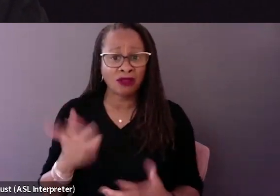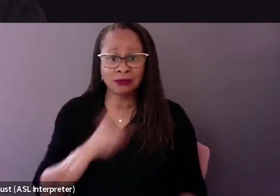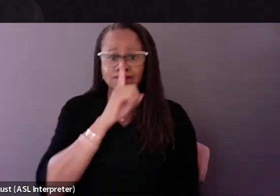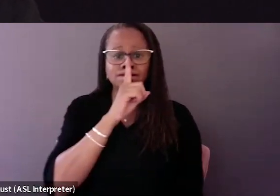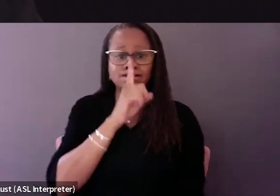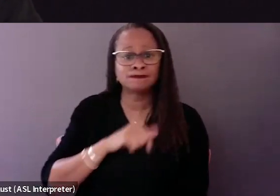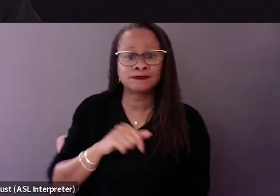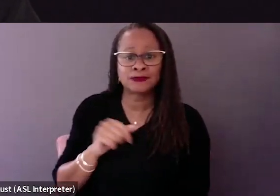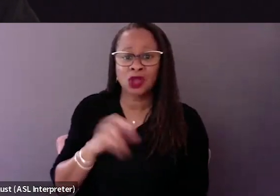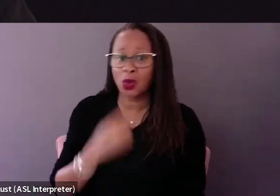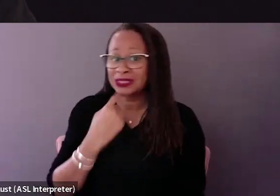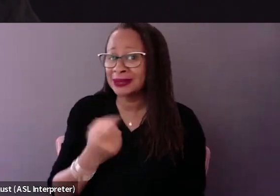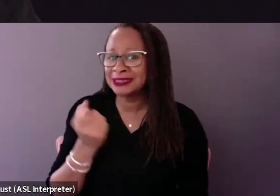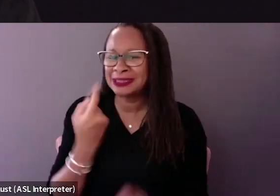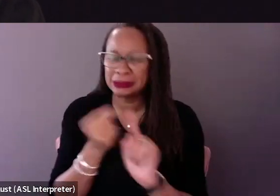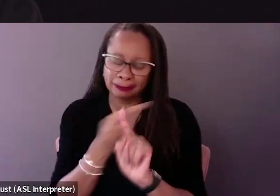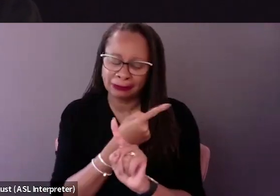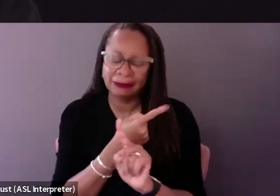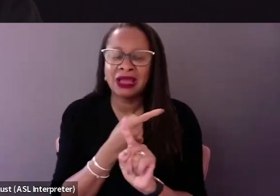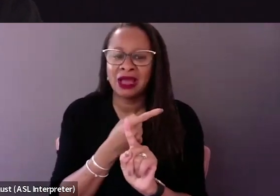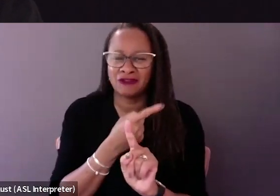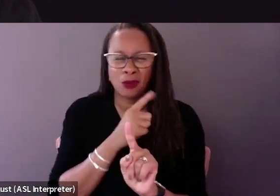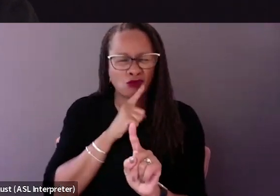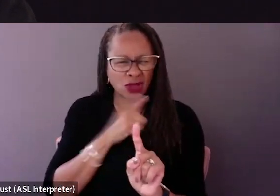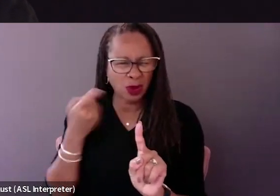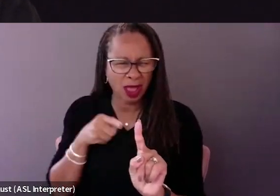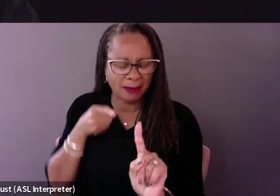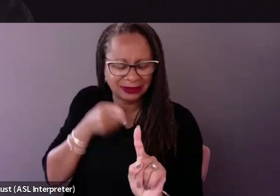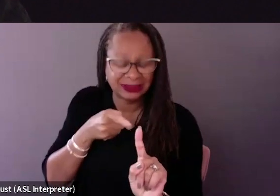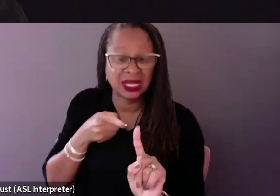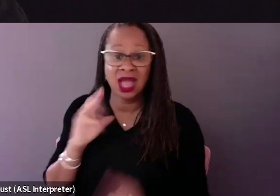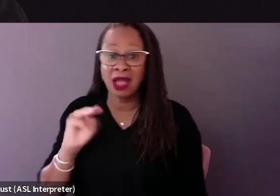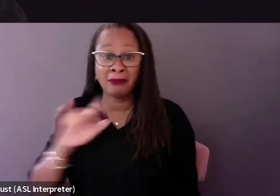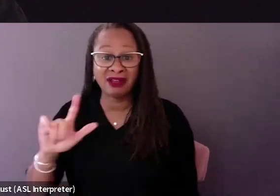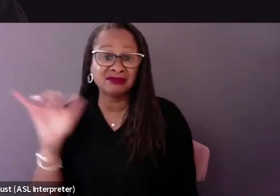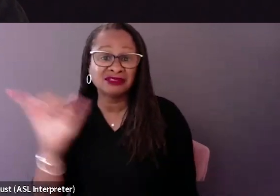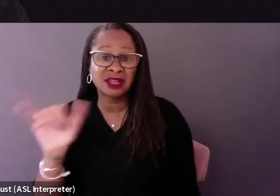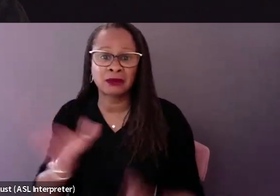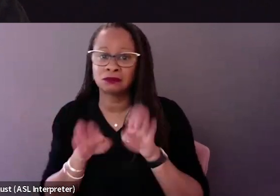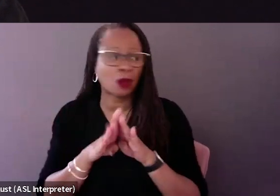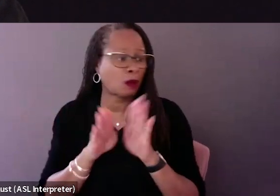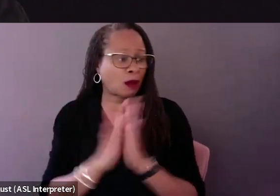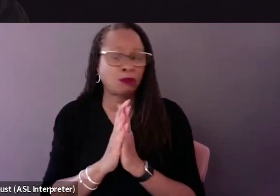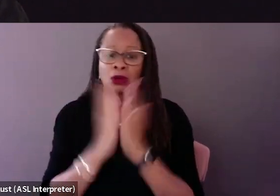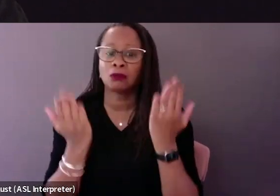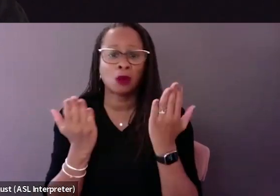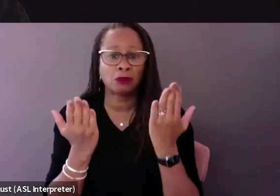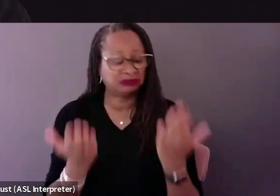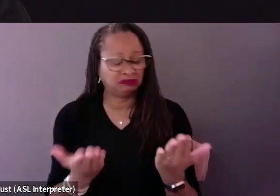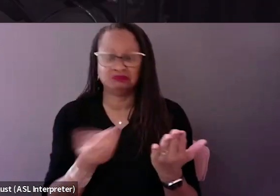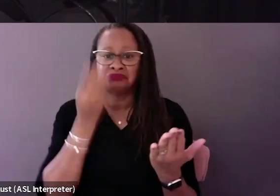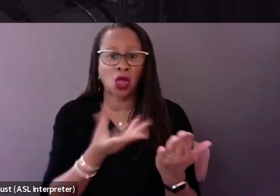they telling me something that's a little bit off of what really happened? And Michael was just like an open book. I've never encountered